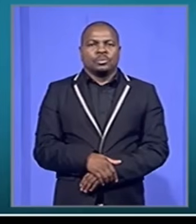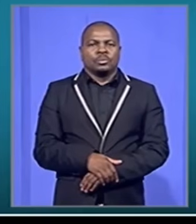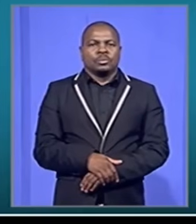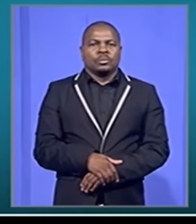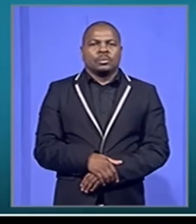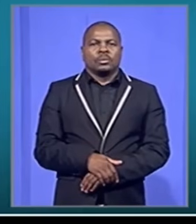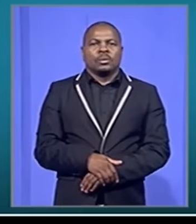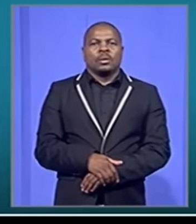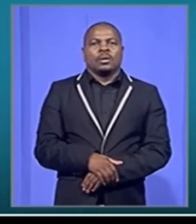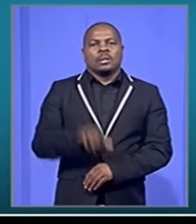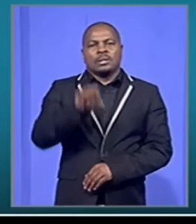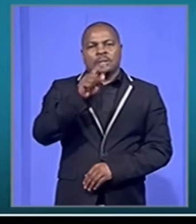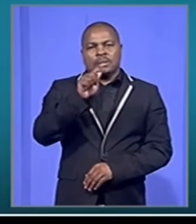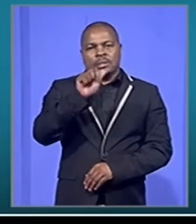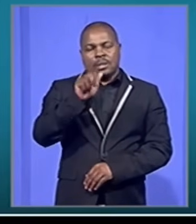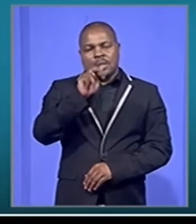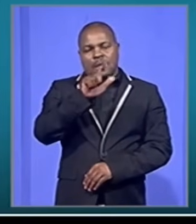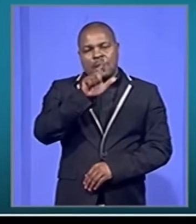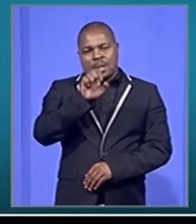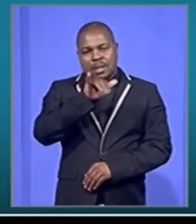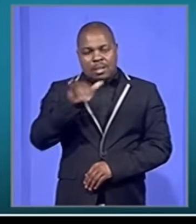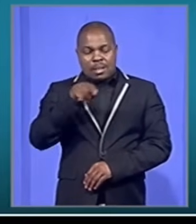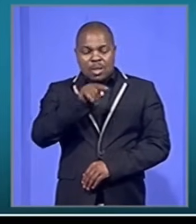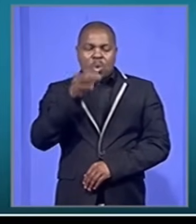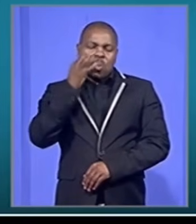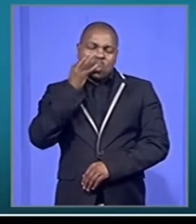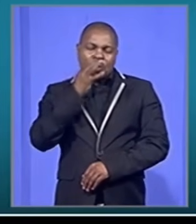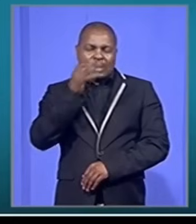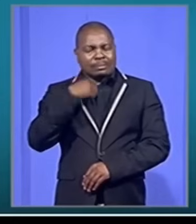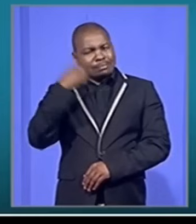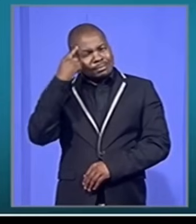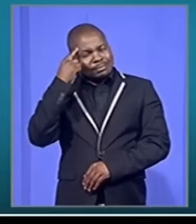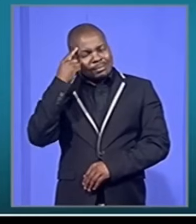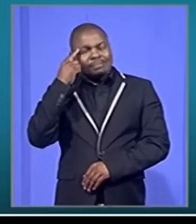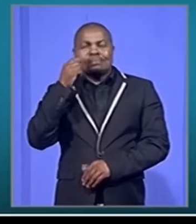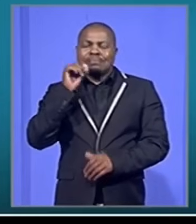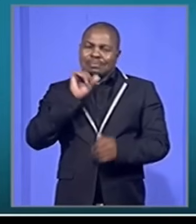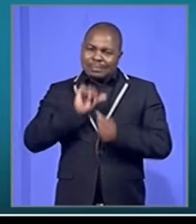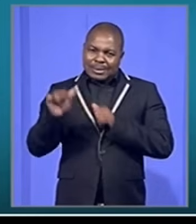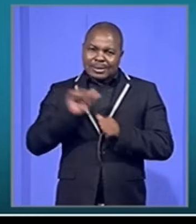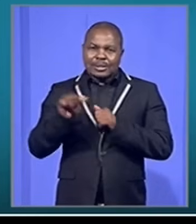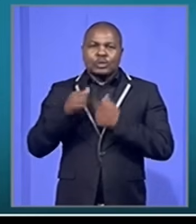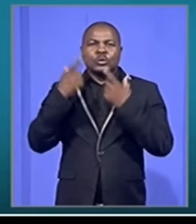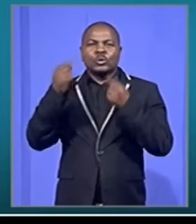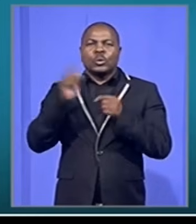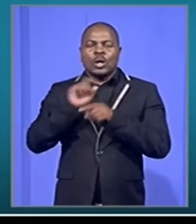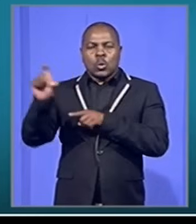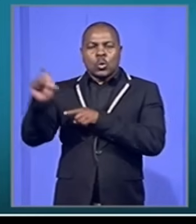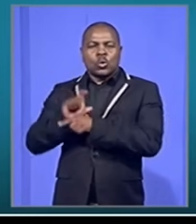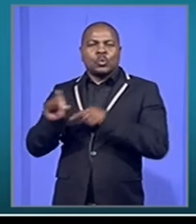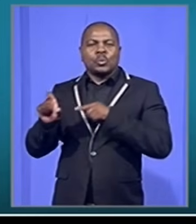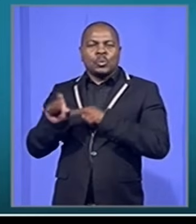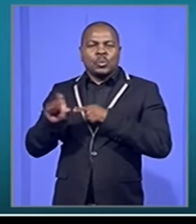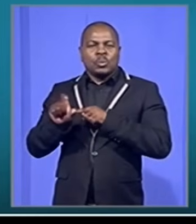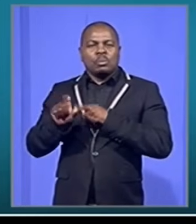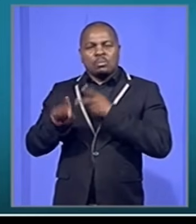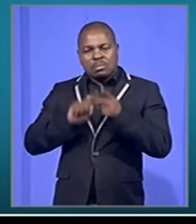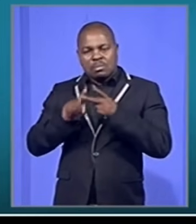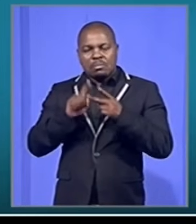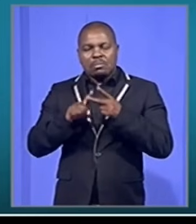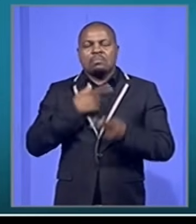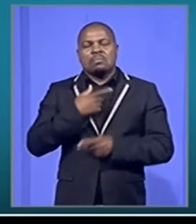Stanley Lalas Malachi yena a re nna ke nagana gore re swanetše go tšwela pele ka go šomiša dikgohlopo go tšea